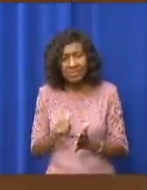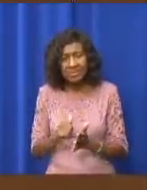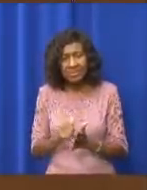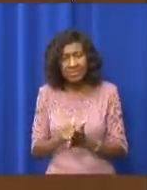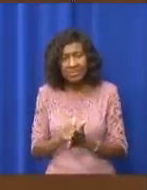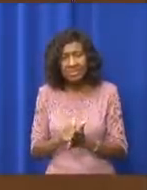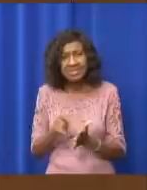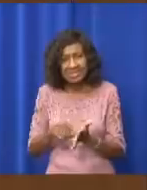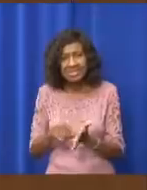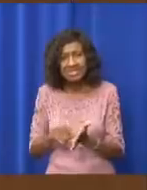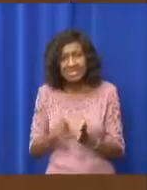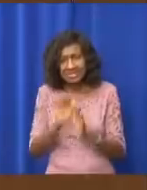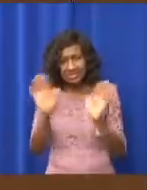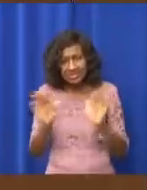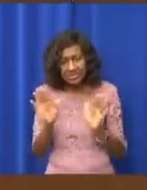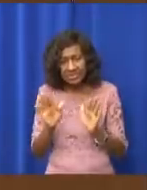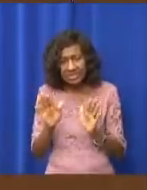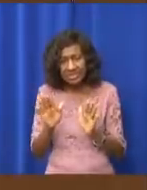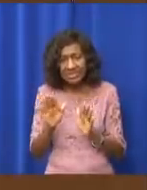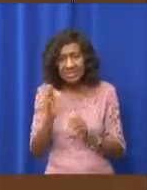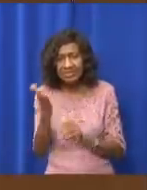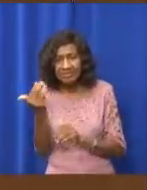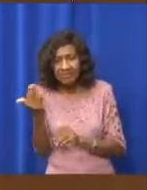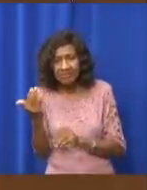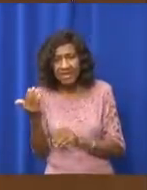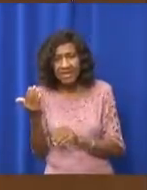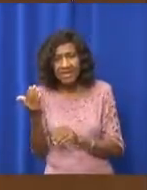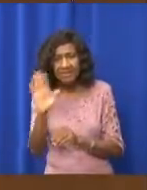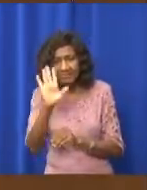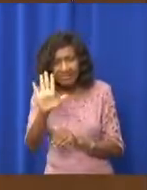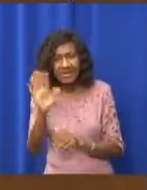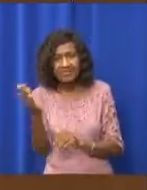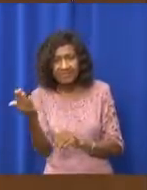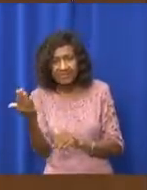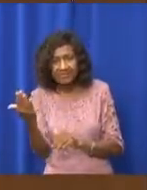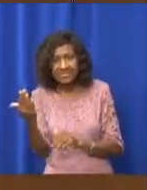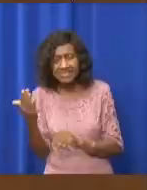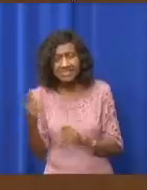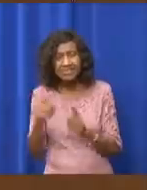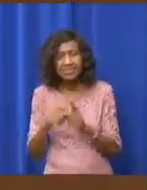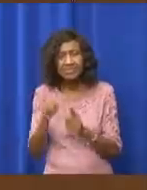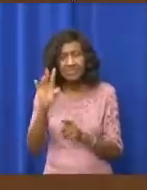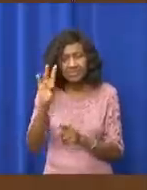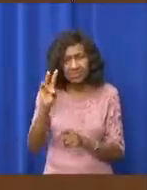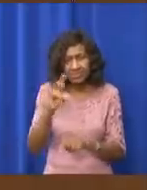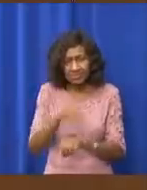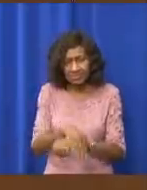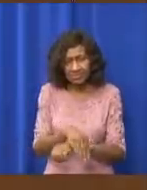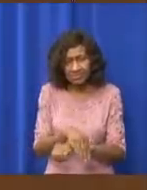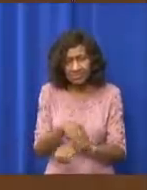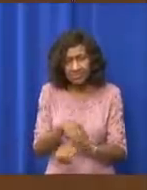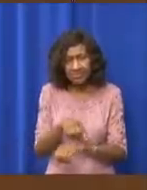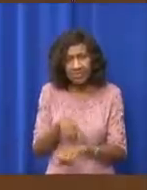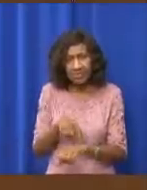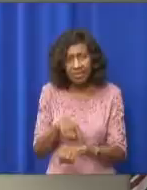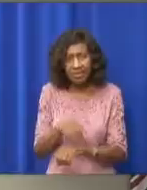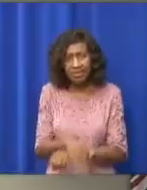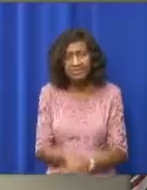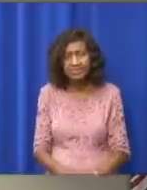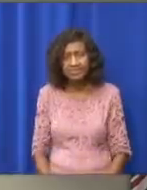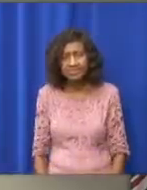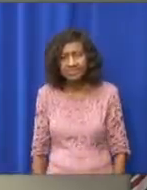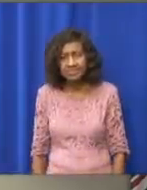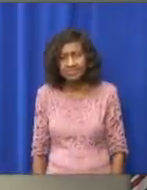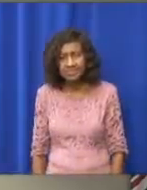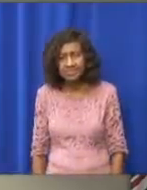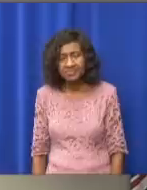minutes between 5:15 a.m. and 7 p.m. Thank you very much. Can we go now to Ralph at the